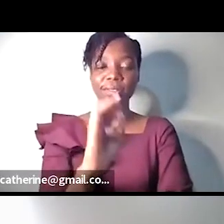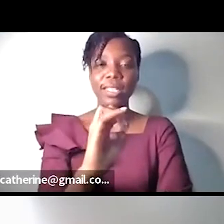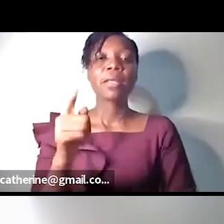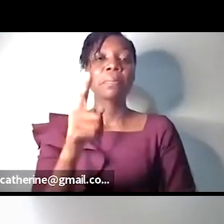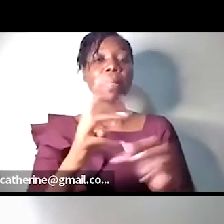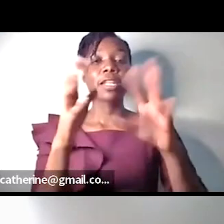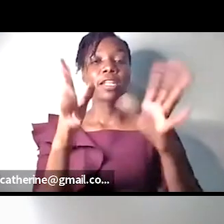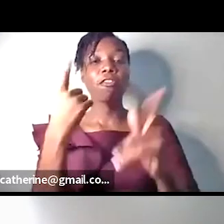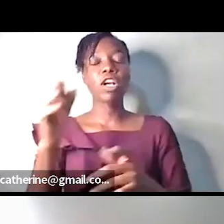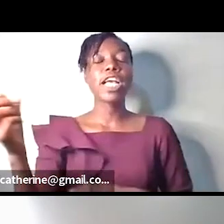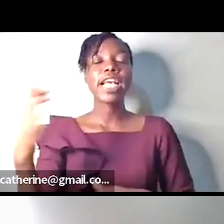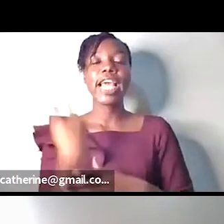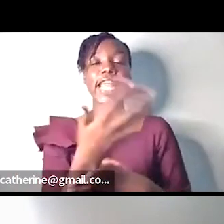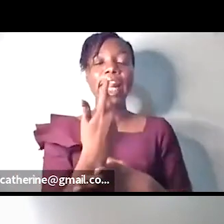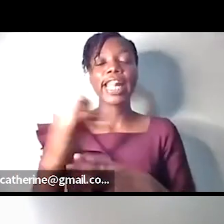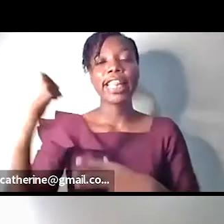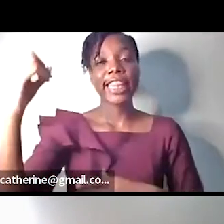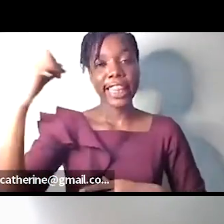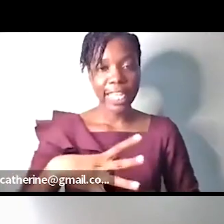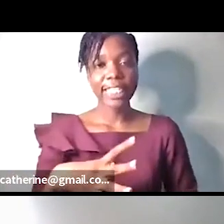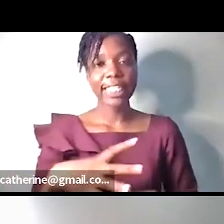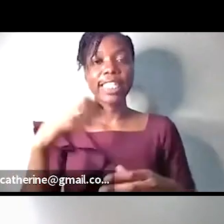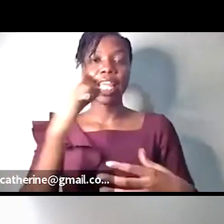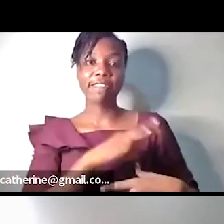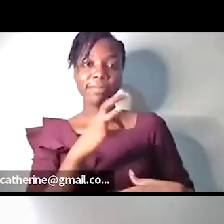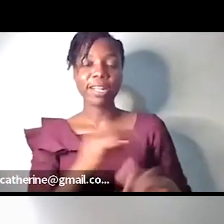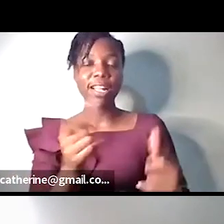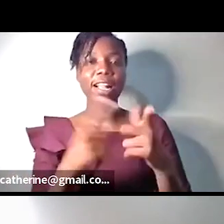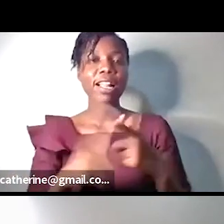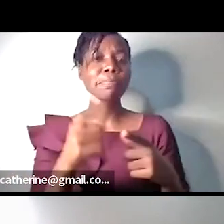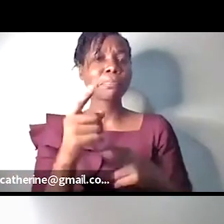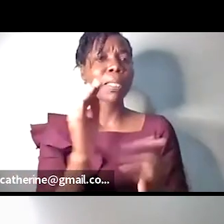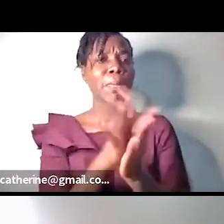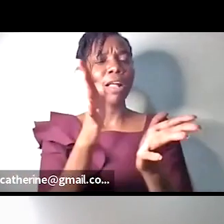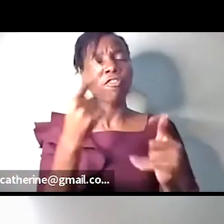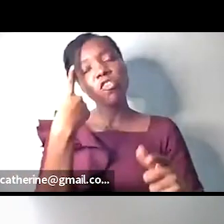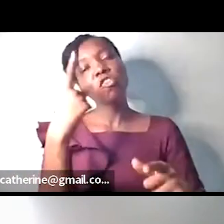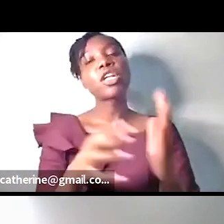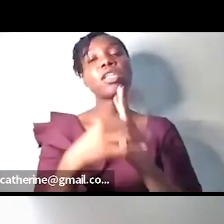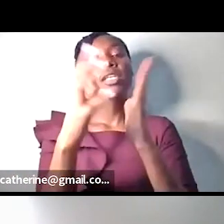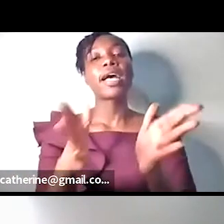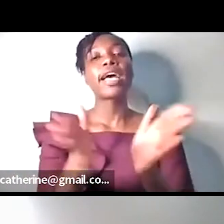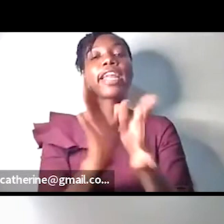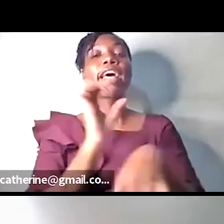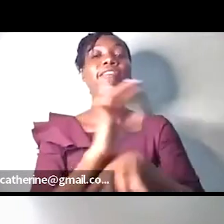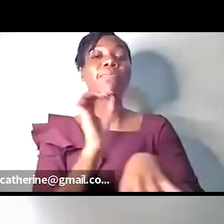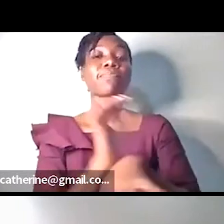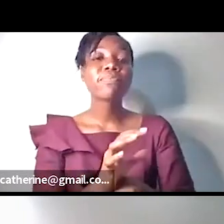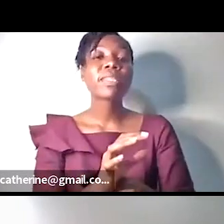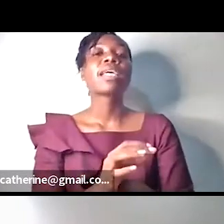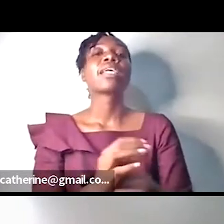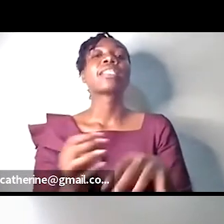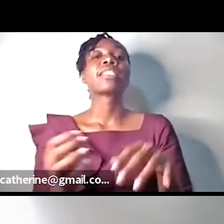Investments. She's highly networked banker, extensive knowledge in strategic leadership, advisory services, product development, and